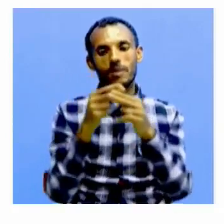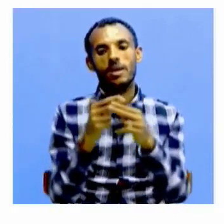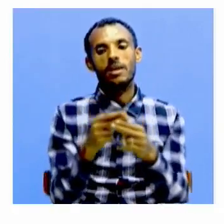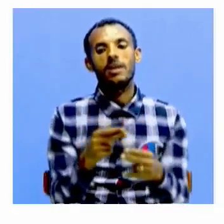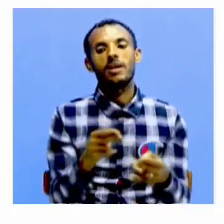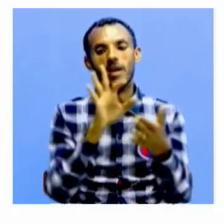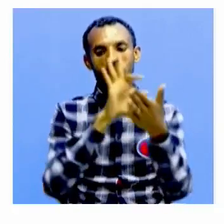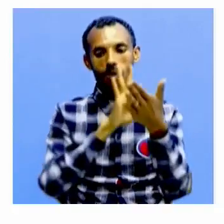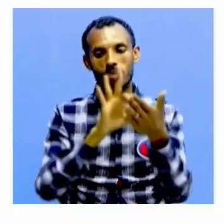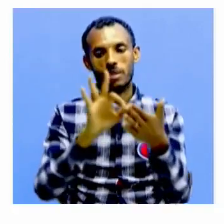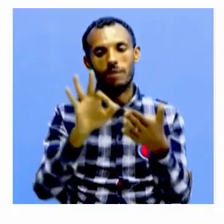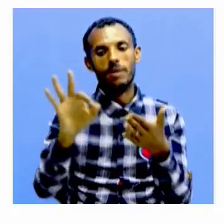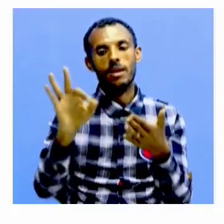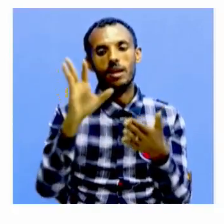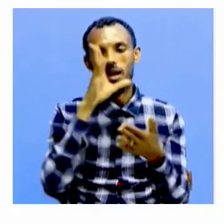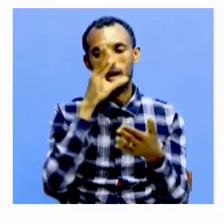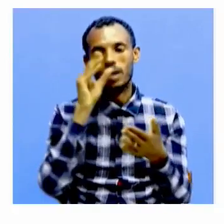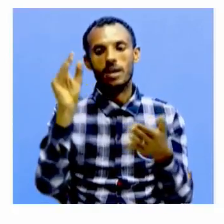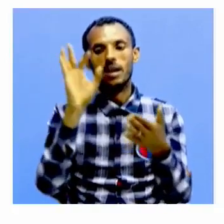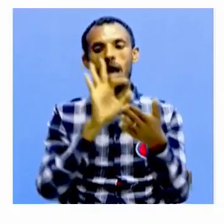countable and